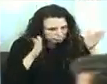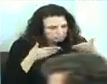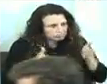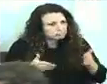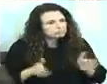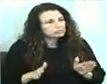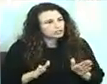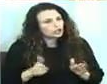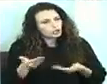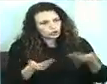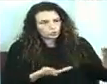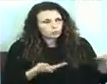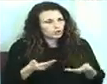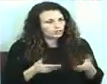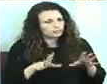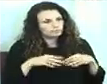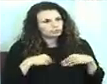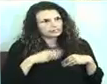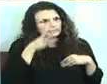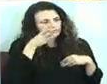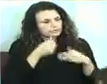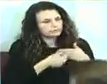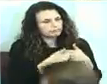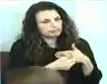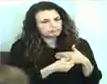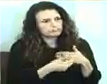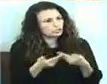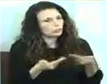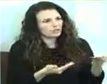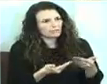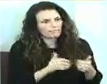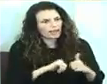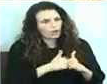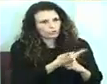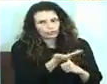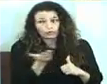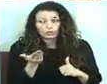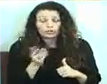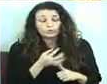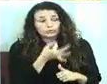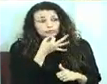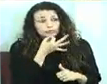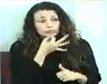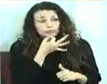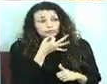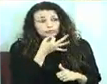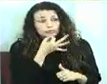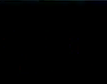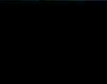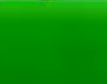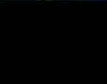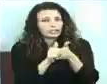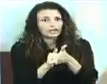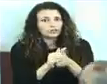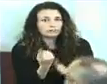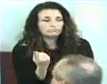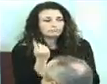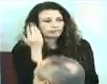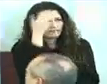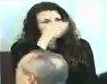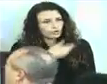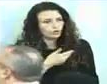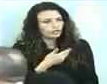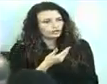You're welcome just as you are. So in a few minutes, the ushers will guide you to come forward for communion, for